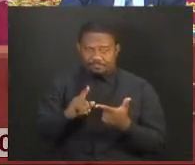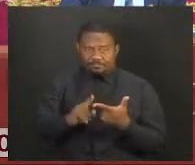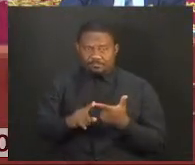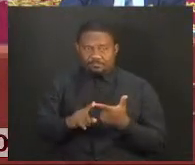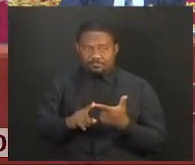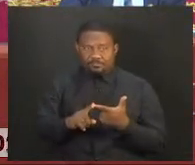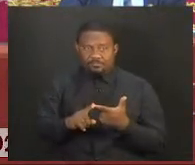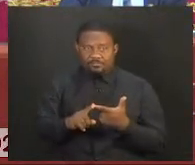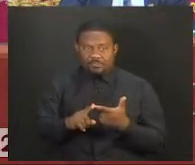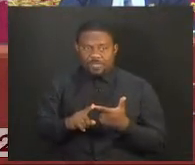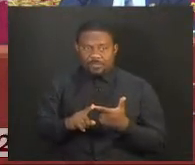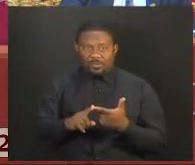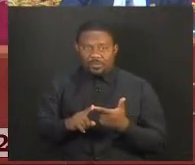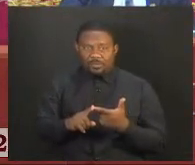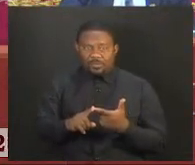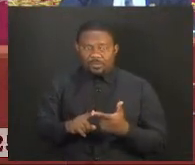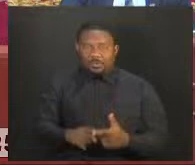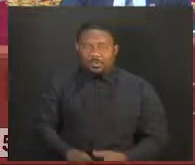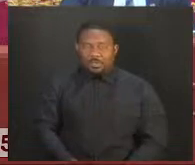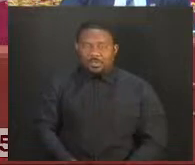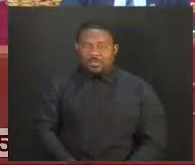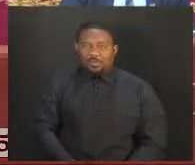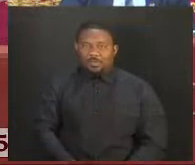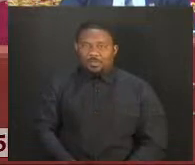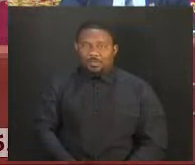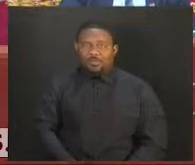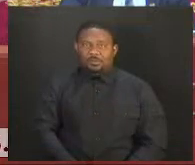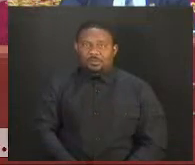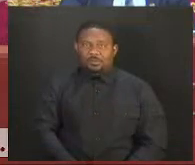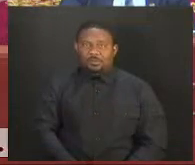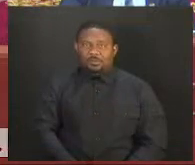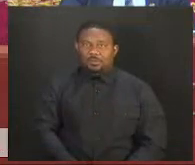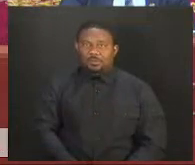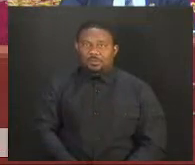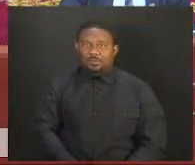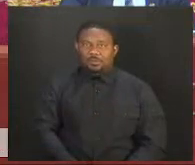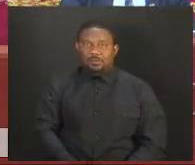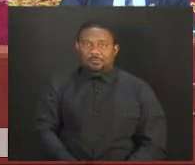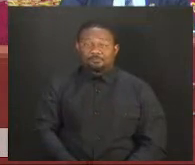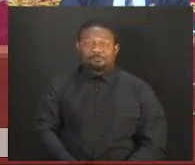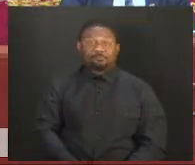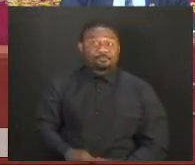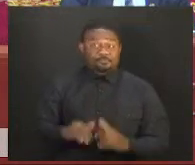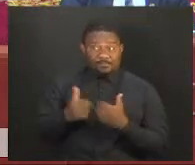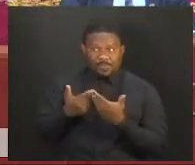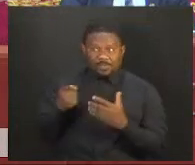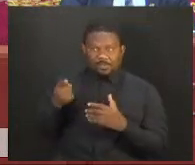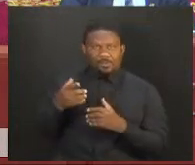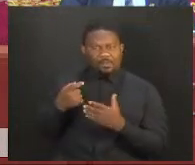domestic revenue mobilization through broadening of tax